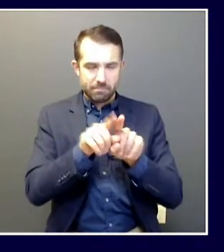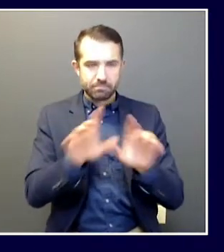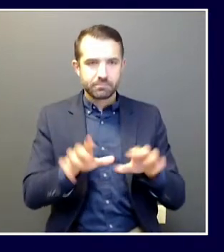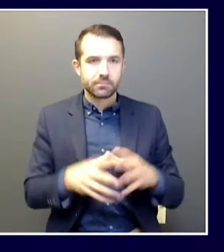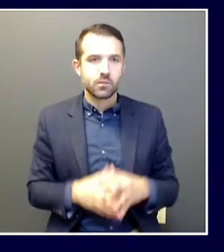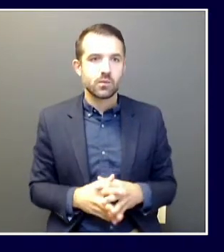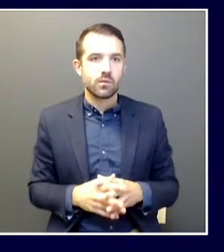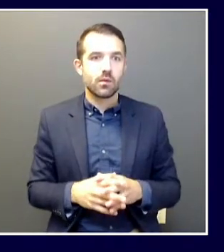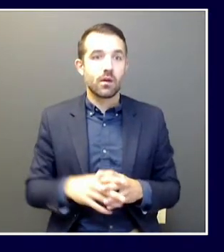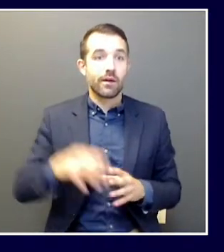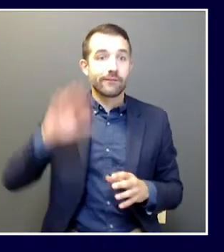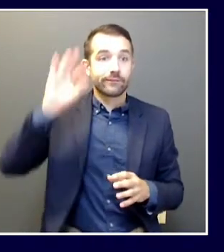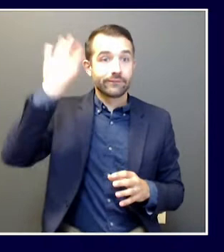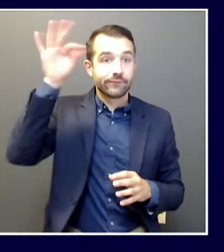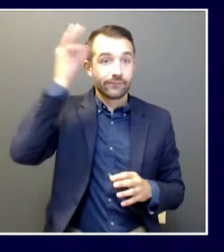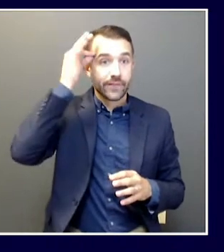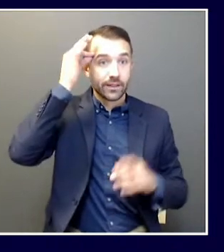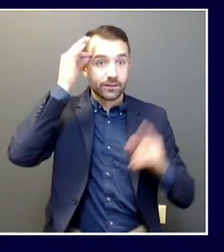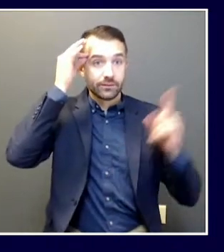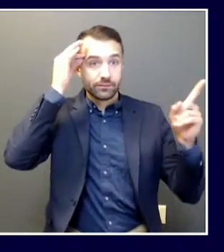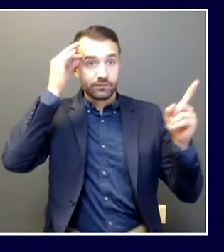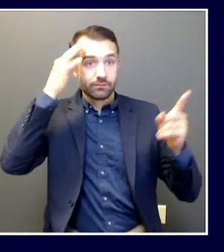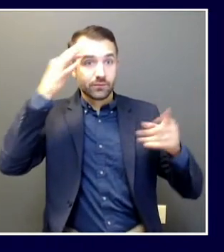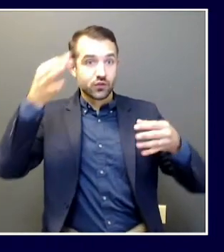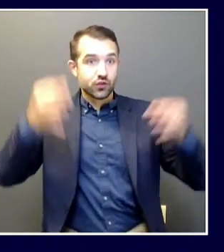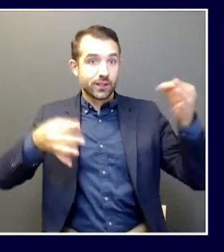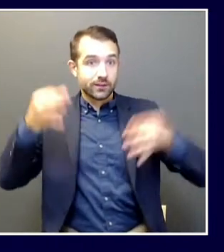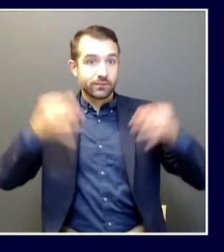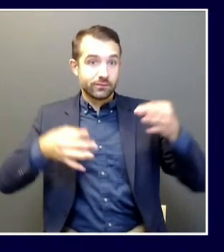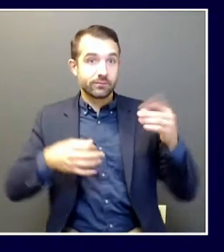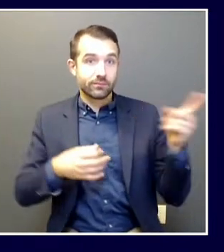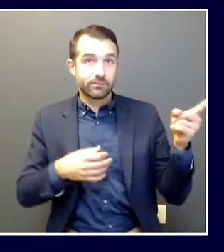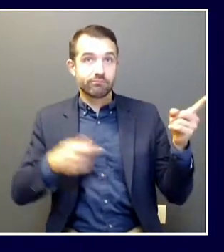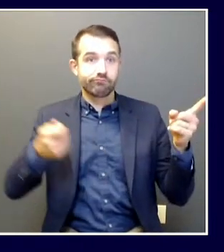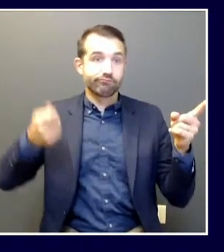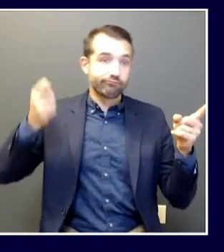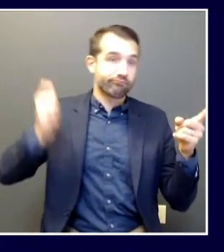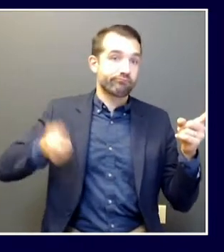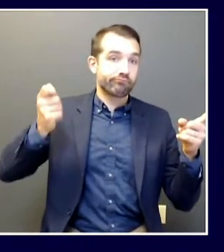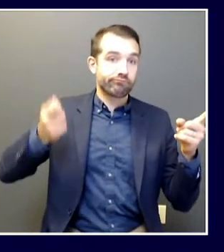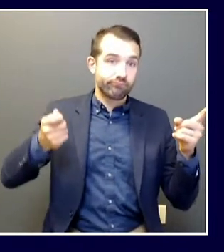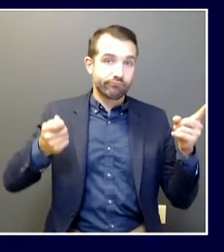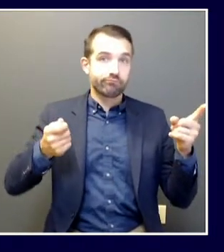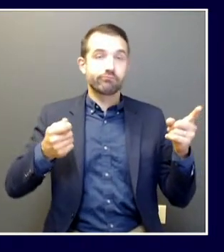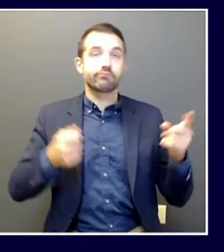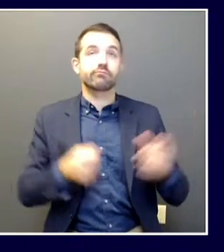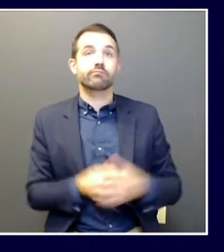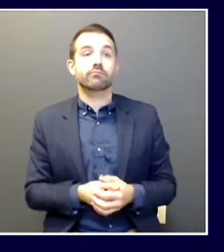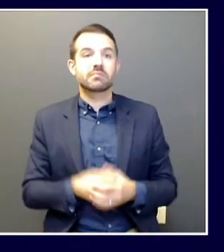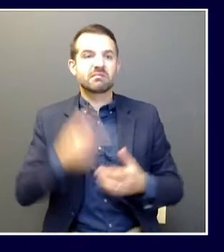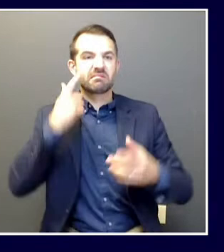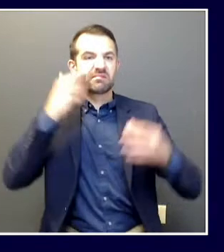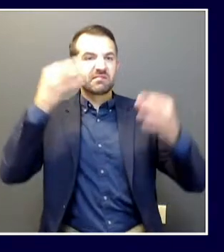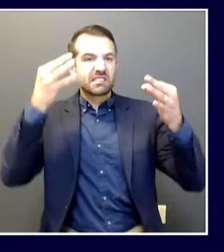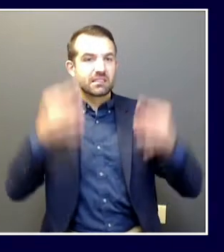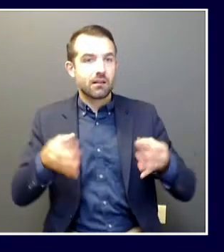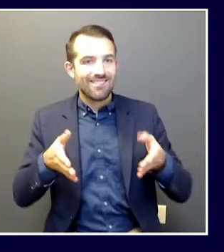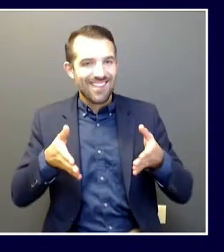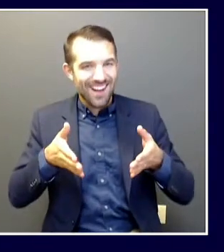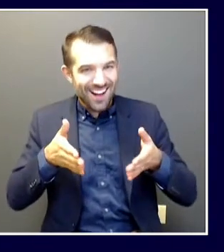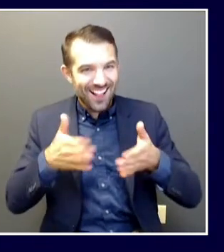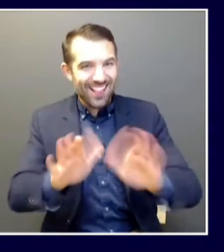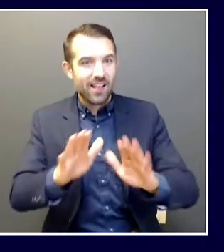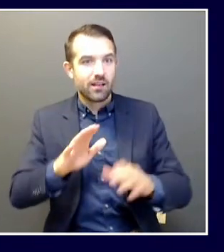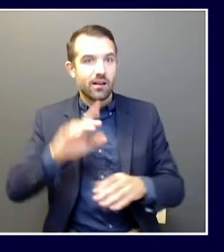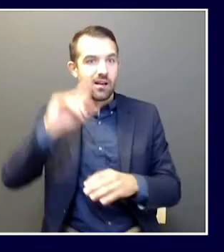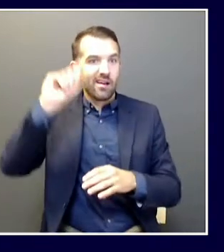not to intervene to stop the governor's requirement that health workers be vaccinated by the end of the month, or by close to the end